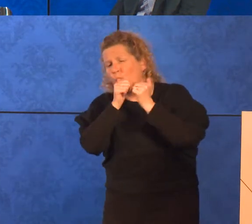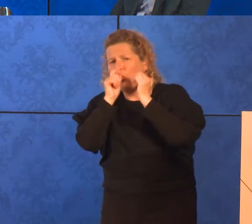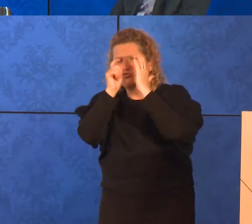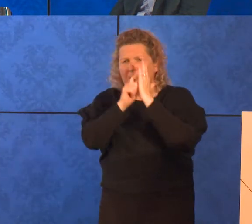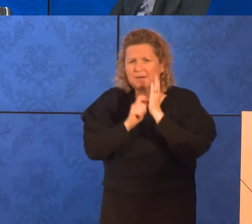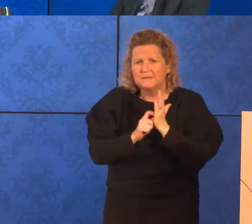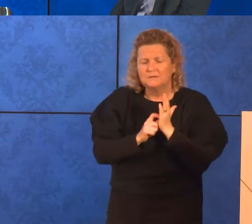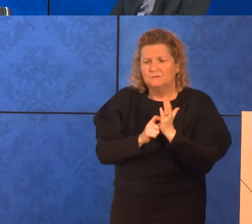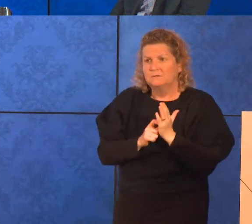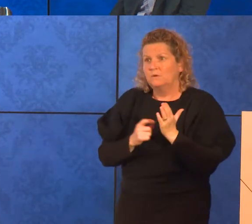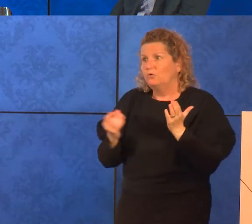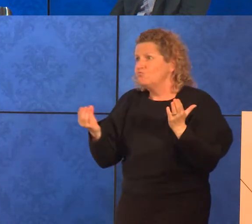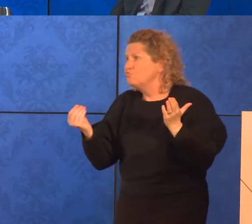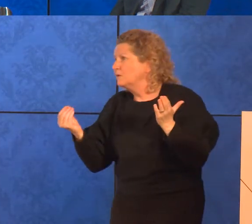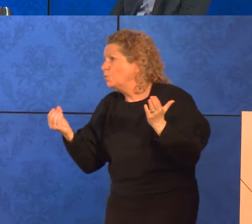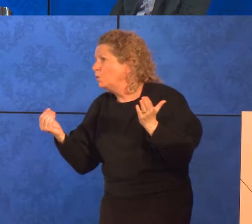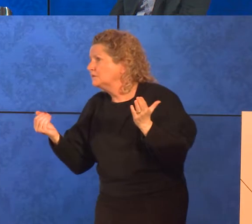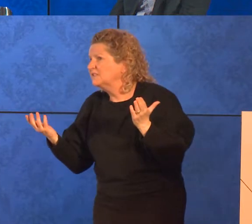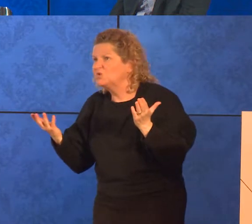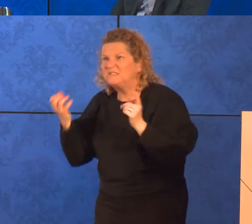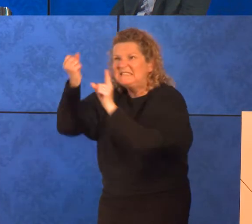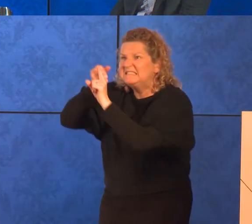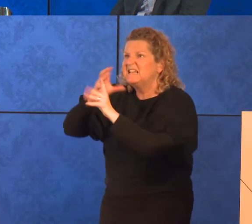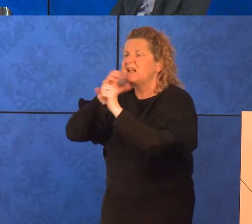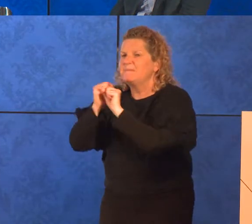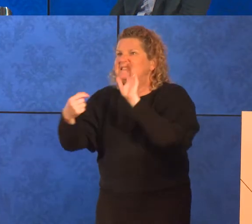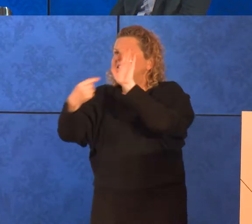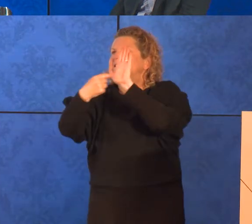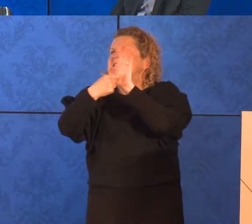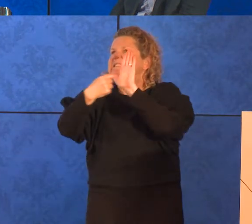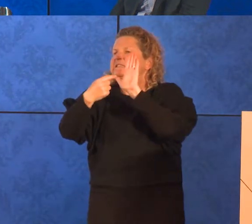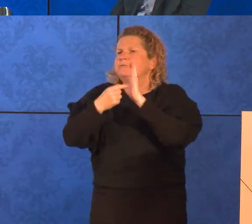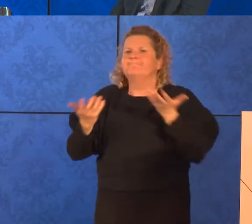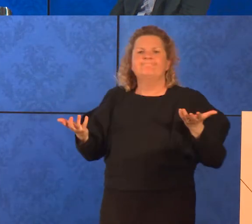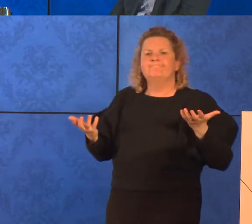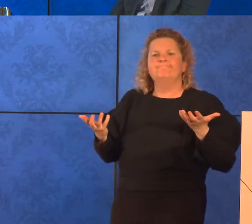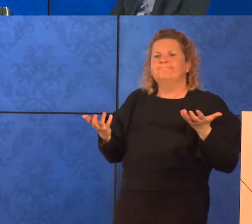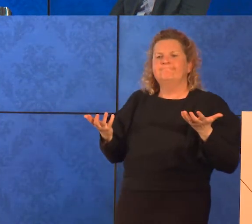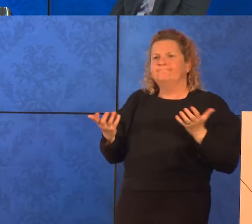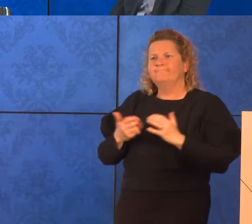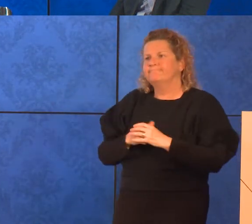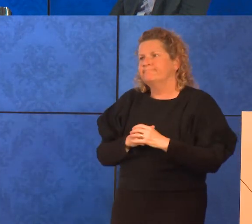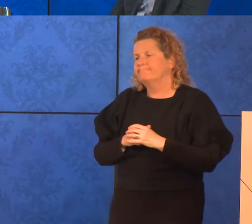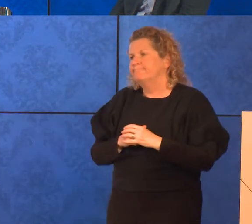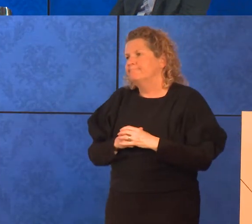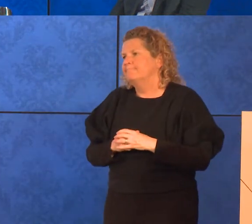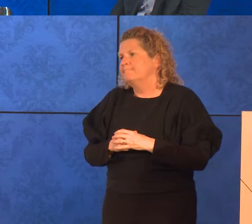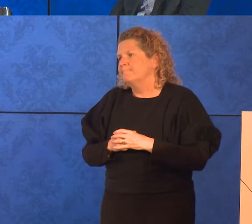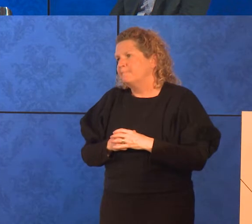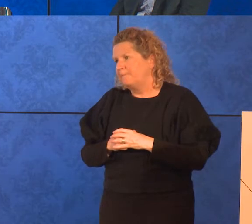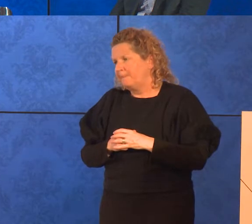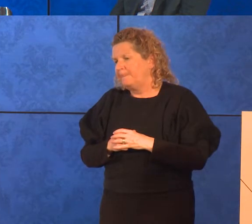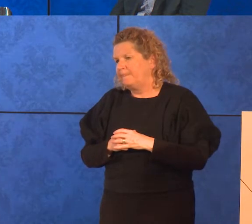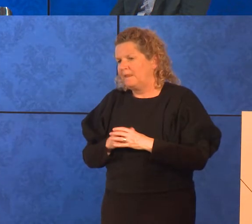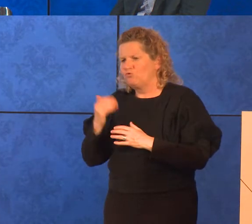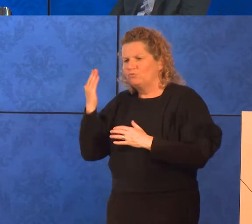the resources to kind of keep on the government about at the moment. We've just finished doing a kind of a